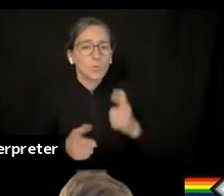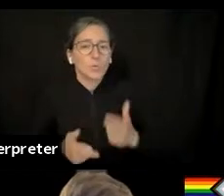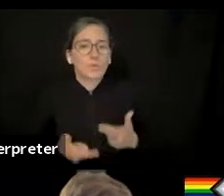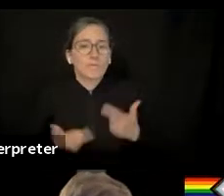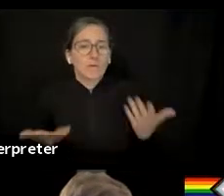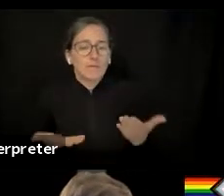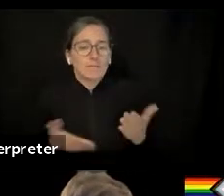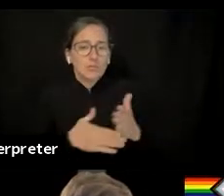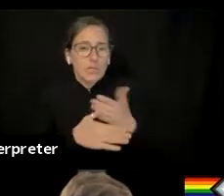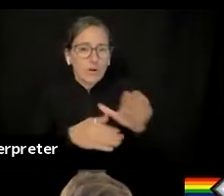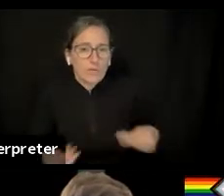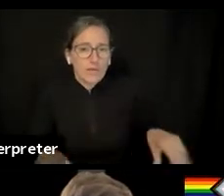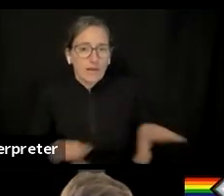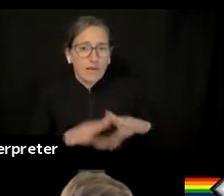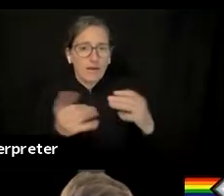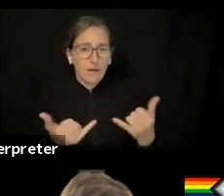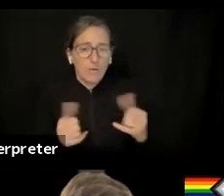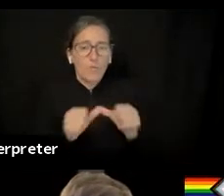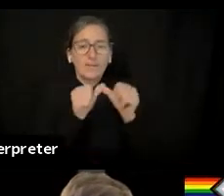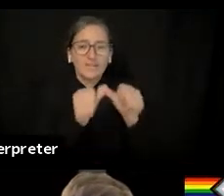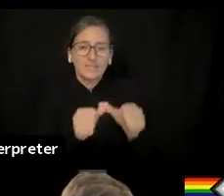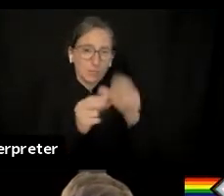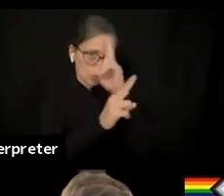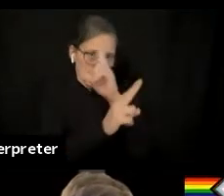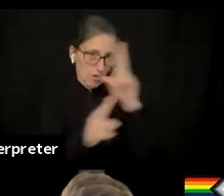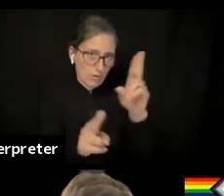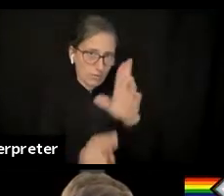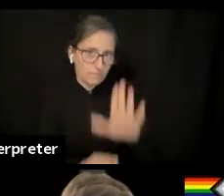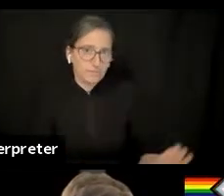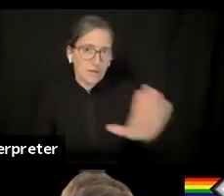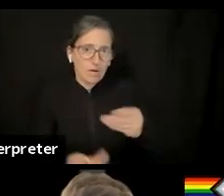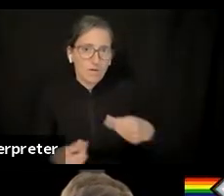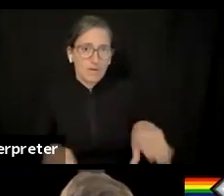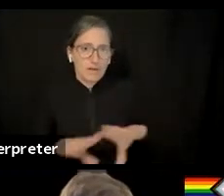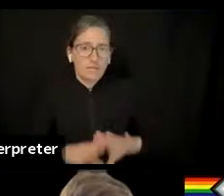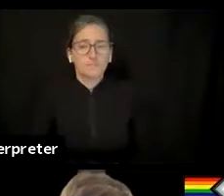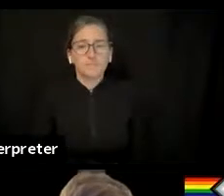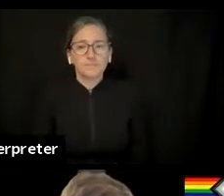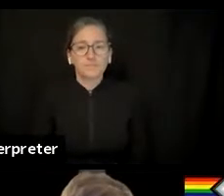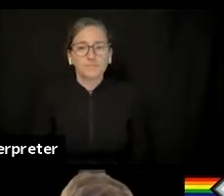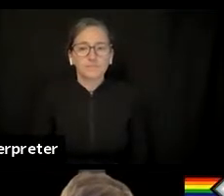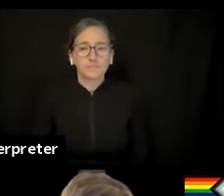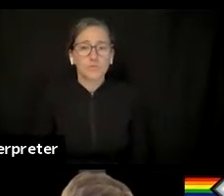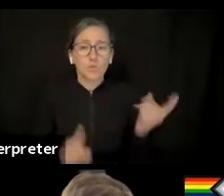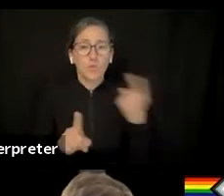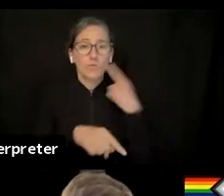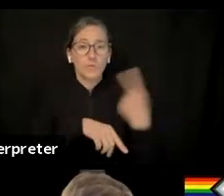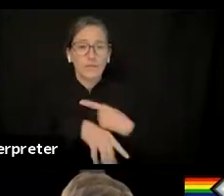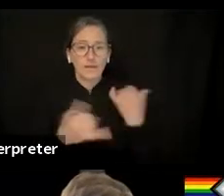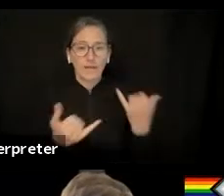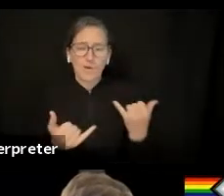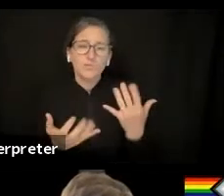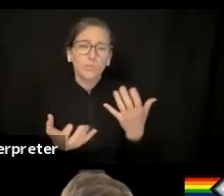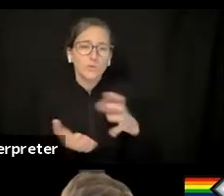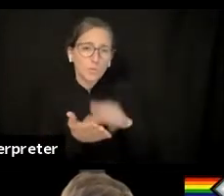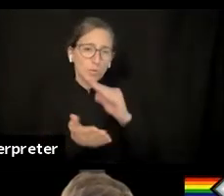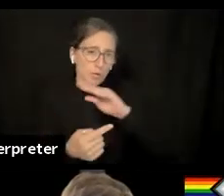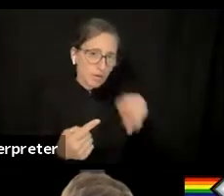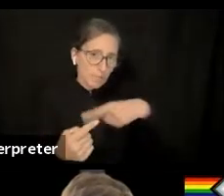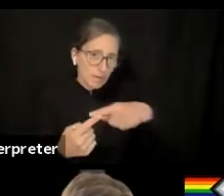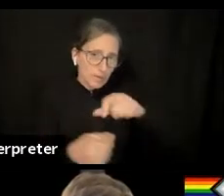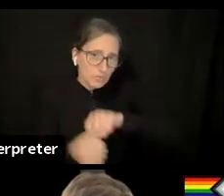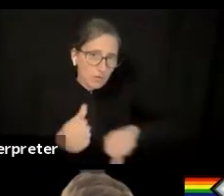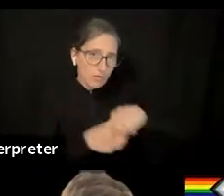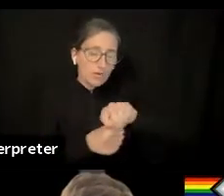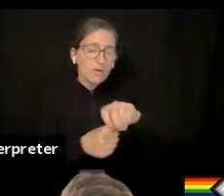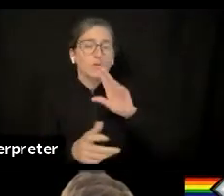All right. You know, today, so much of today is getting to know each other. So sort of to start the process, we were hoping that we could